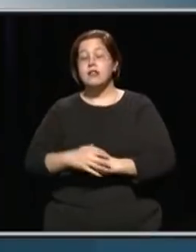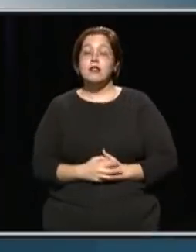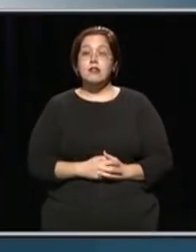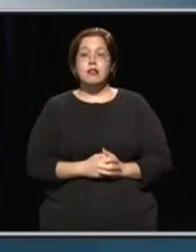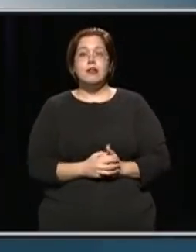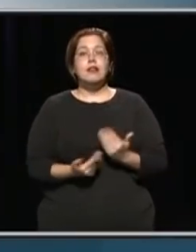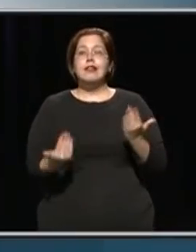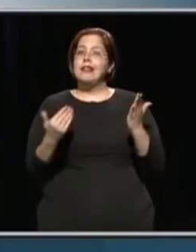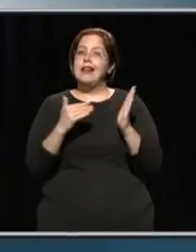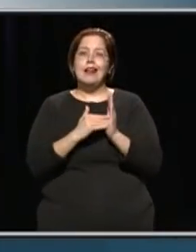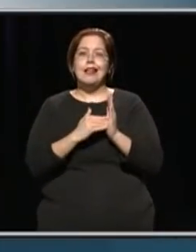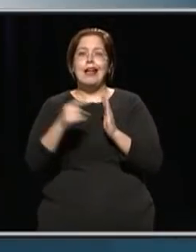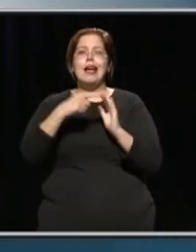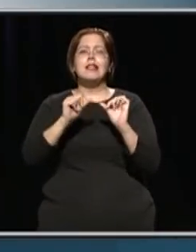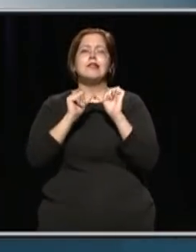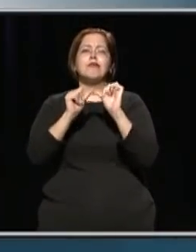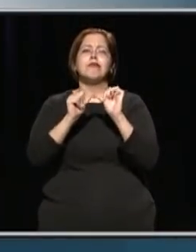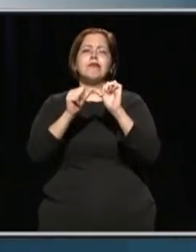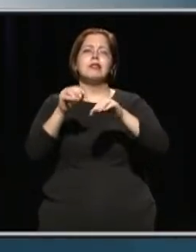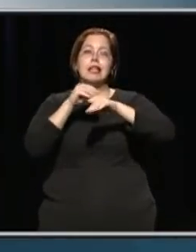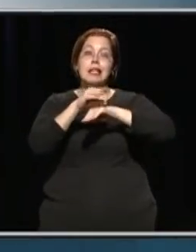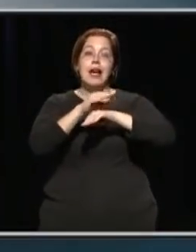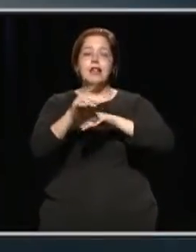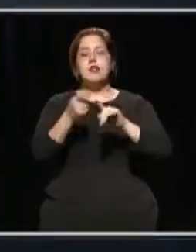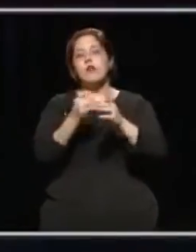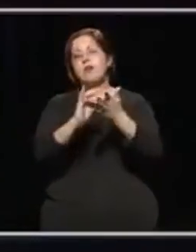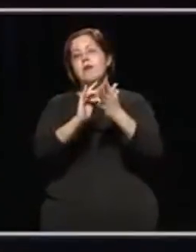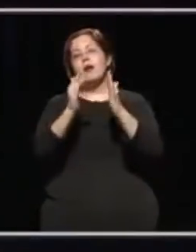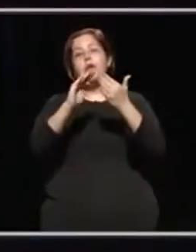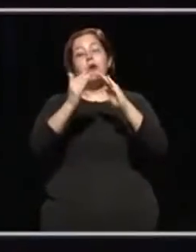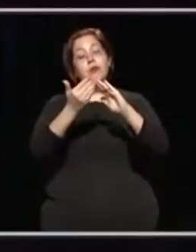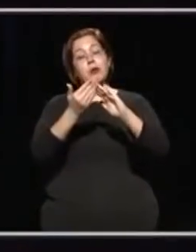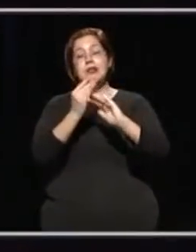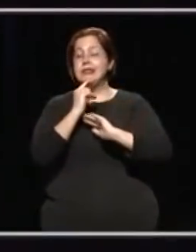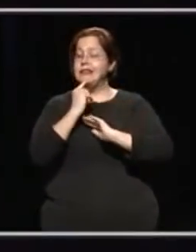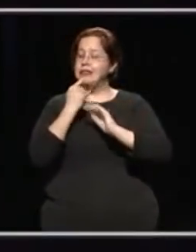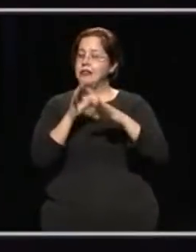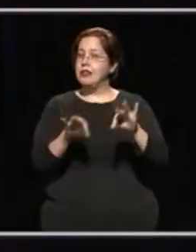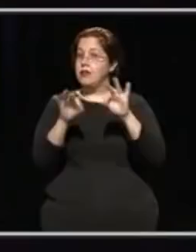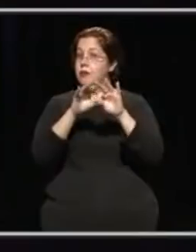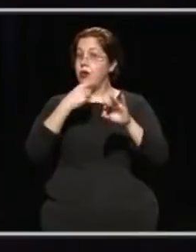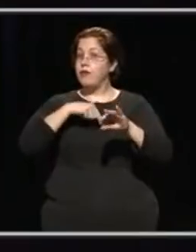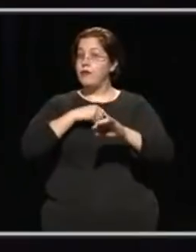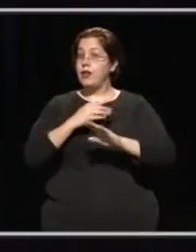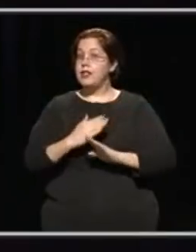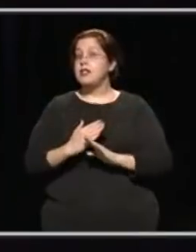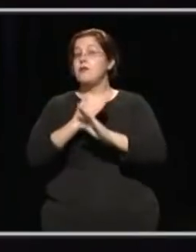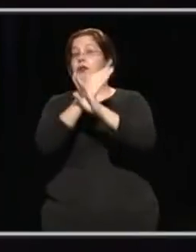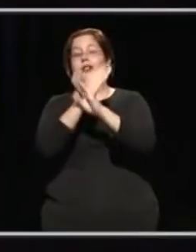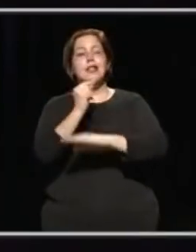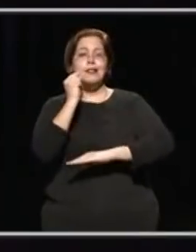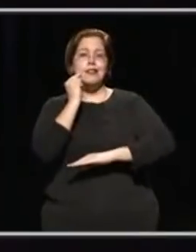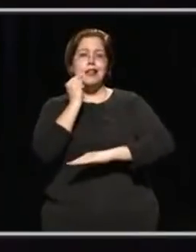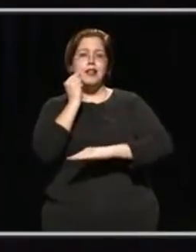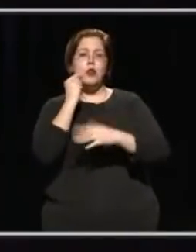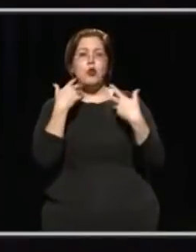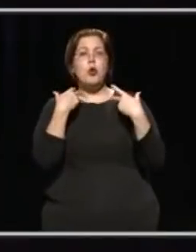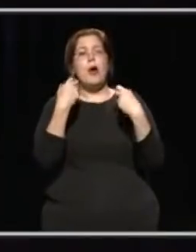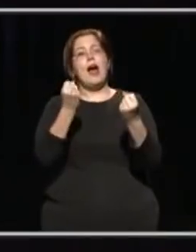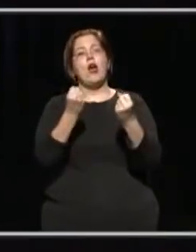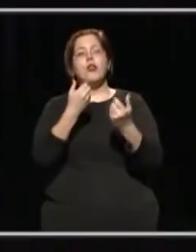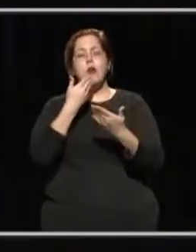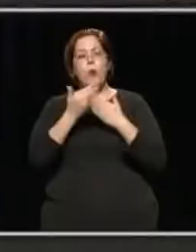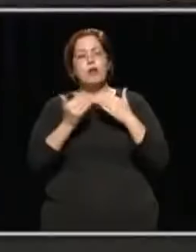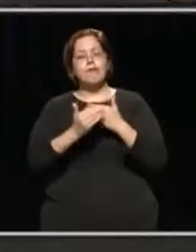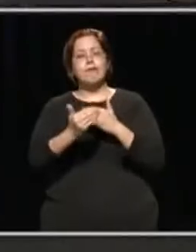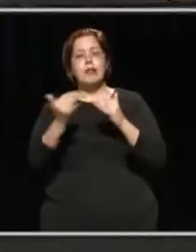And again, these are ongoing guidance from our medical community and critically important for us to protect the San Antonio health and welfare.